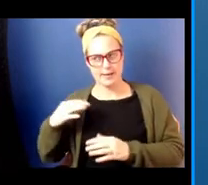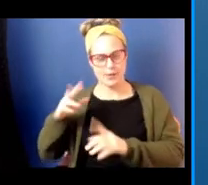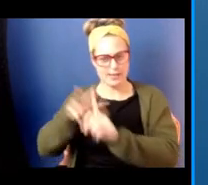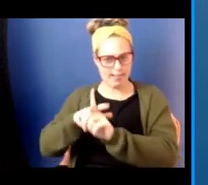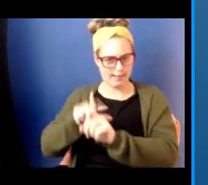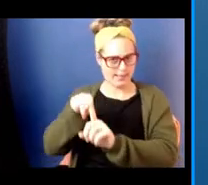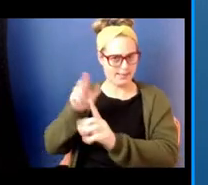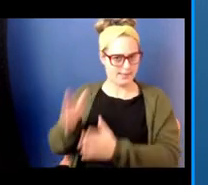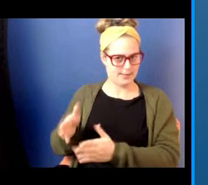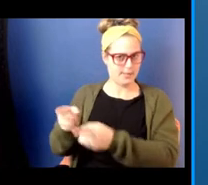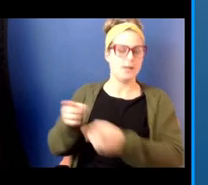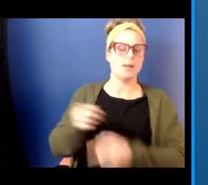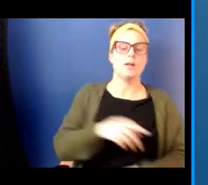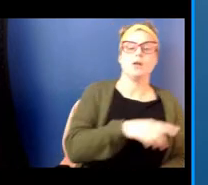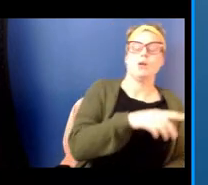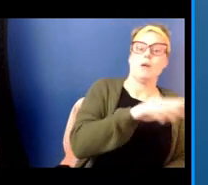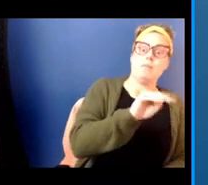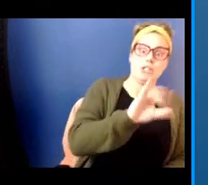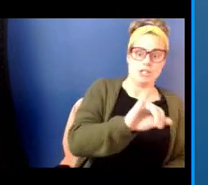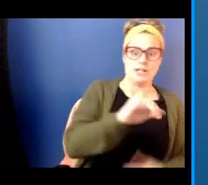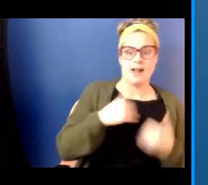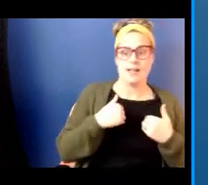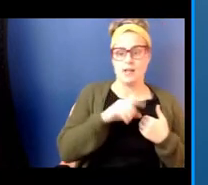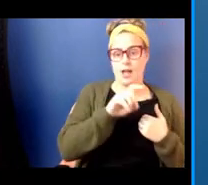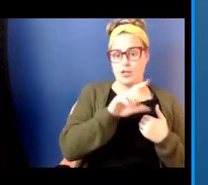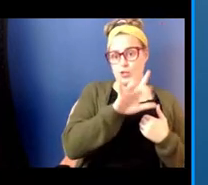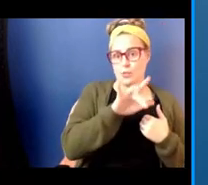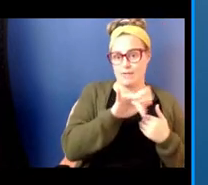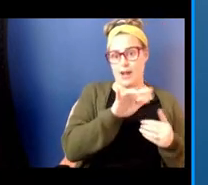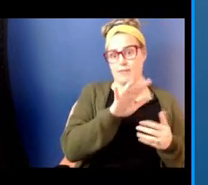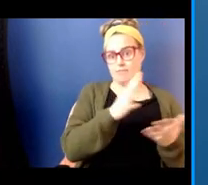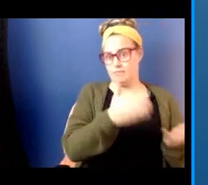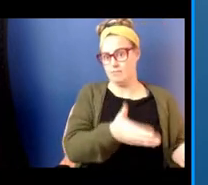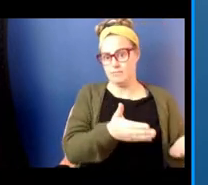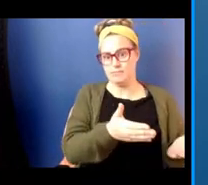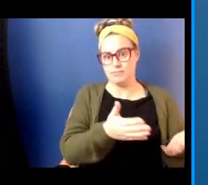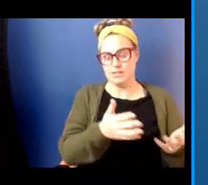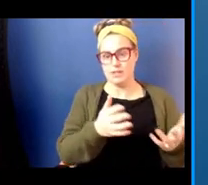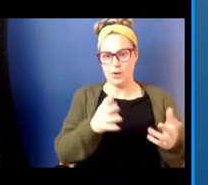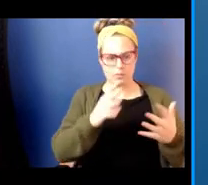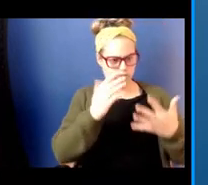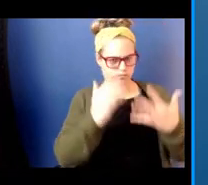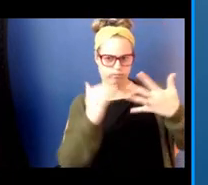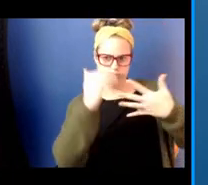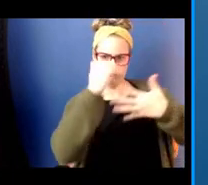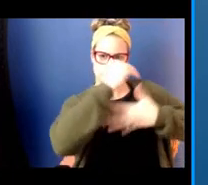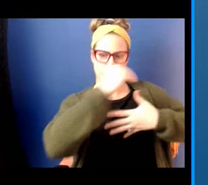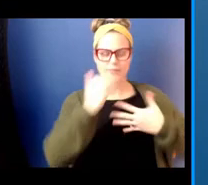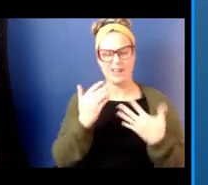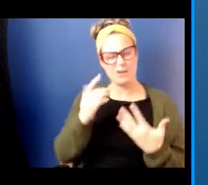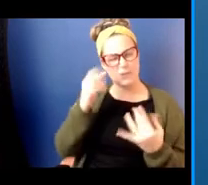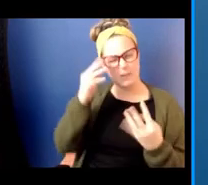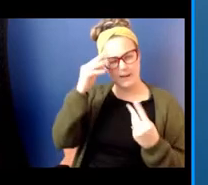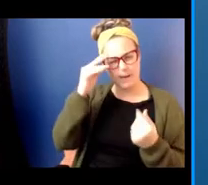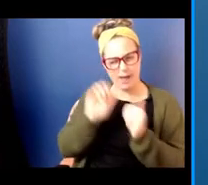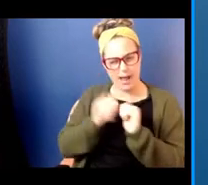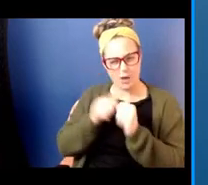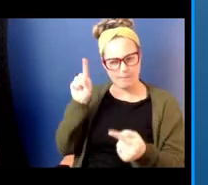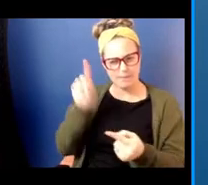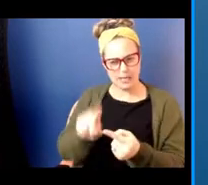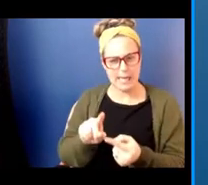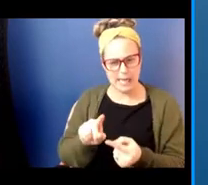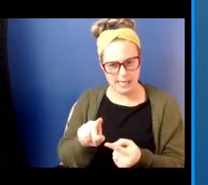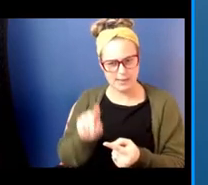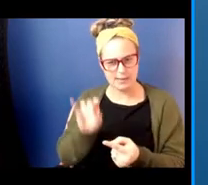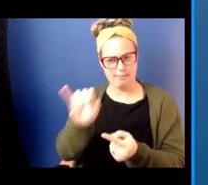Michigan has 125 I mean it's a real fast scale up so I think we need to think about whether there are ways to mitigate that